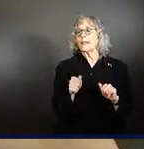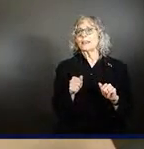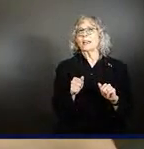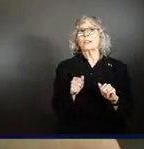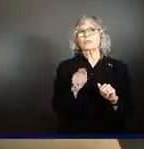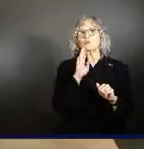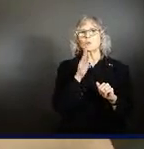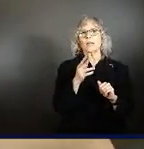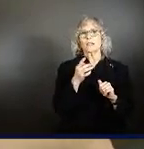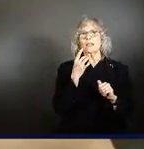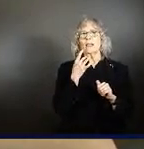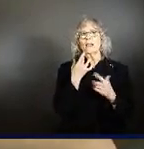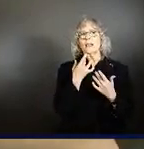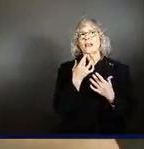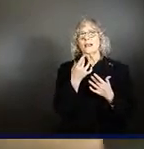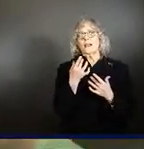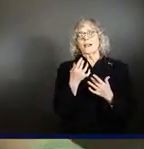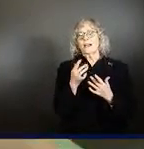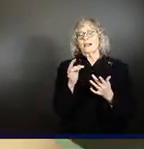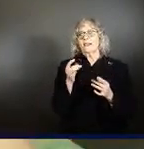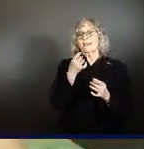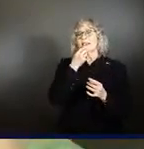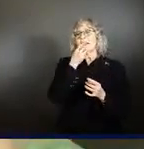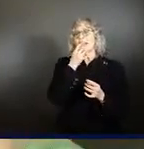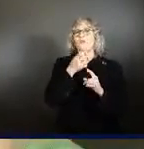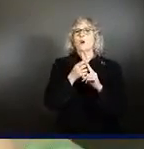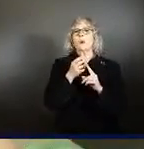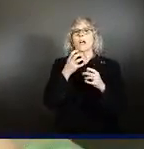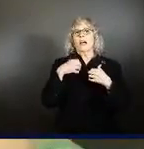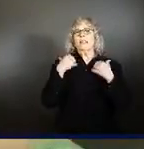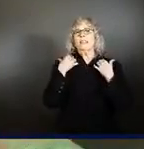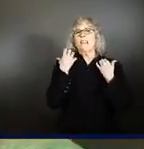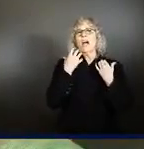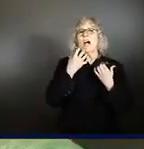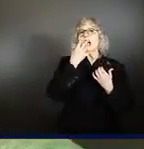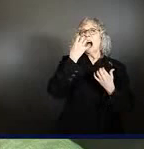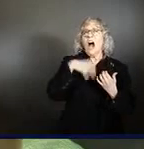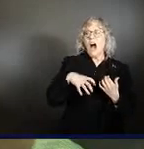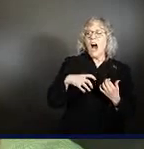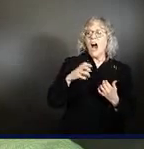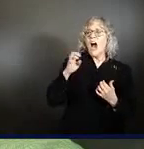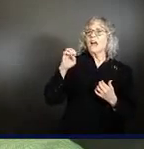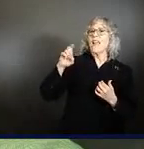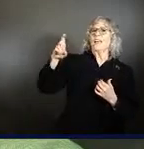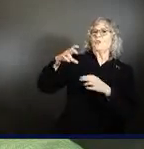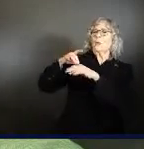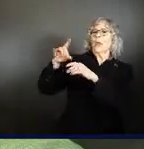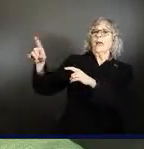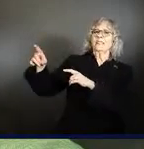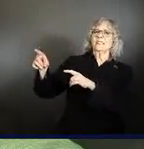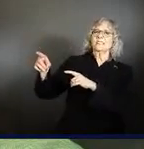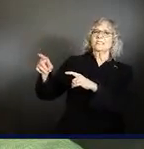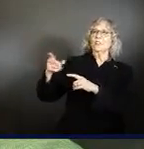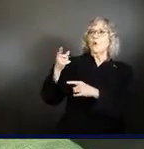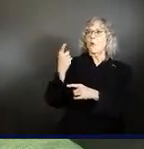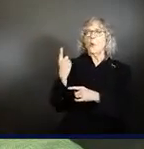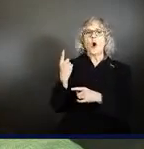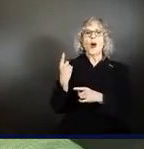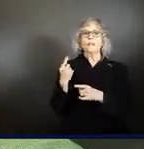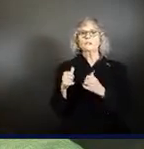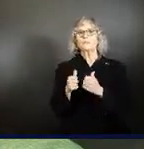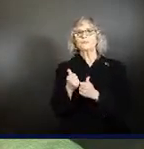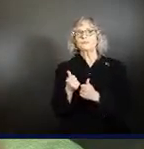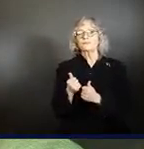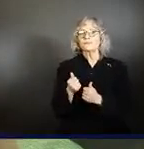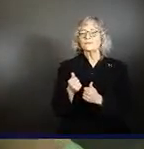very young, hot, and distant exoplanets out there. So there's some modes. In particular, there's one mode that it's called a coronagraph, which is like,